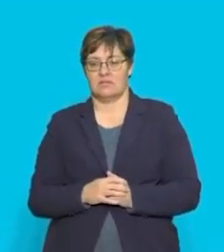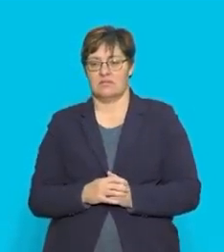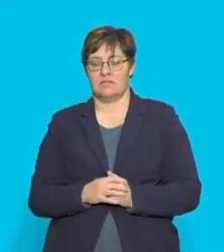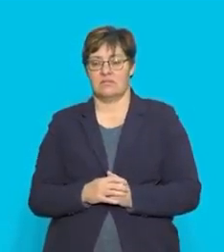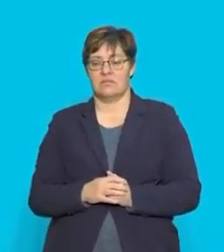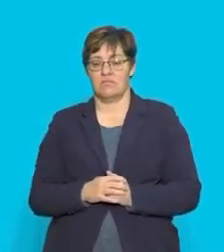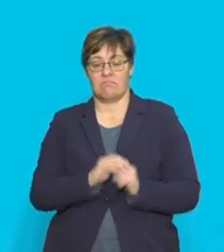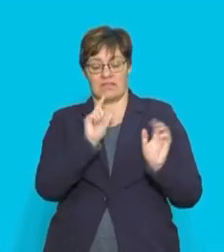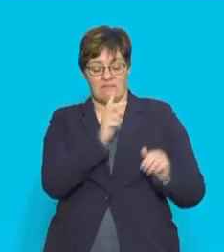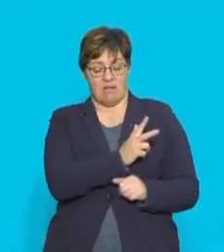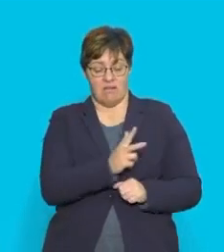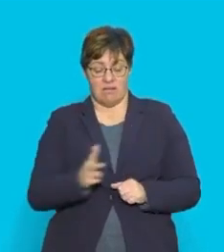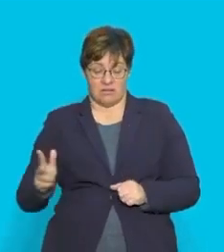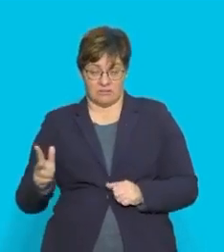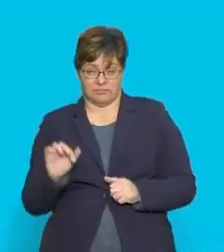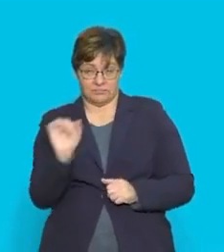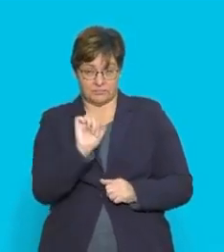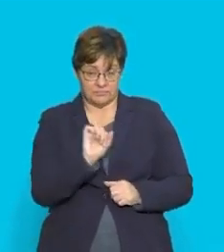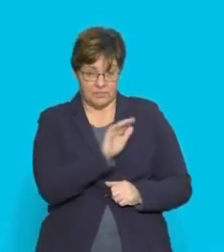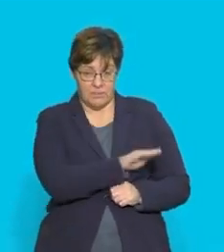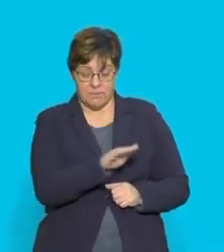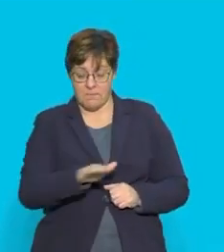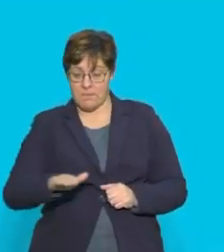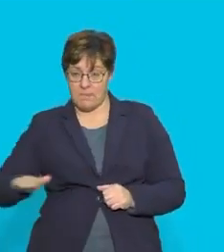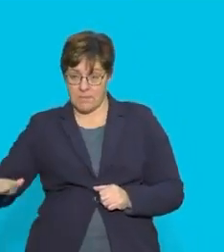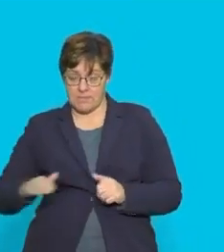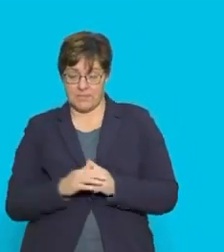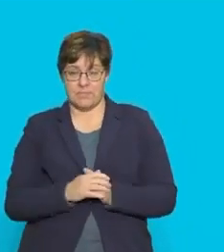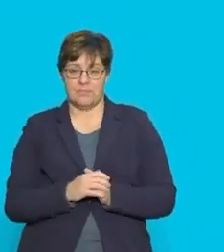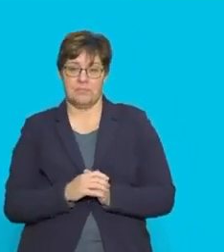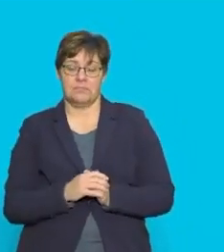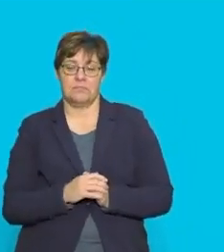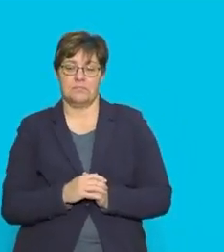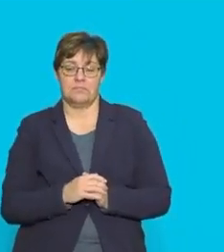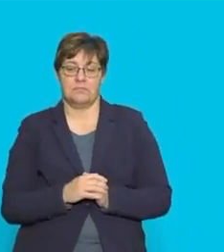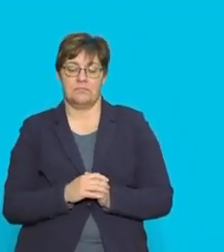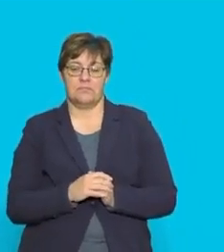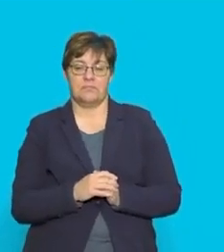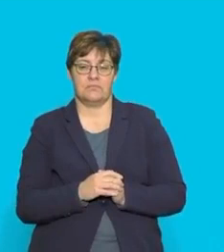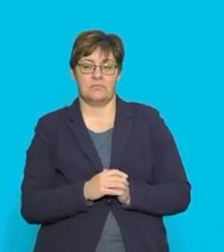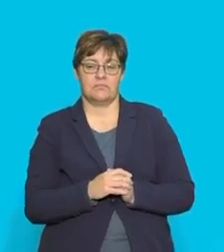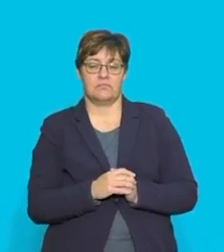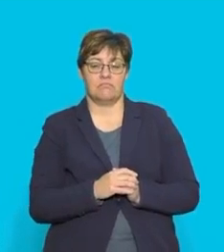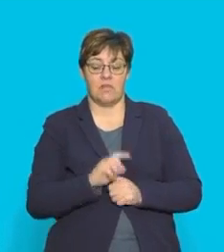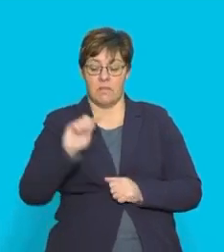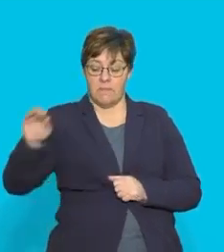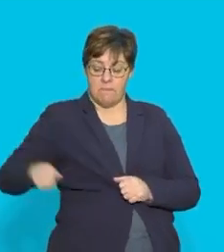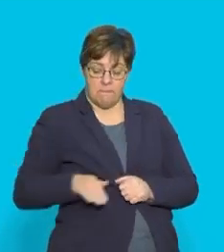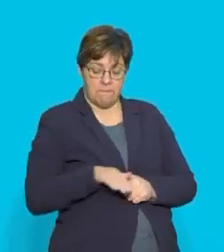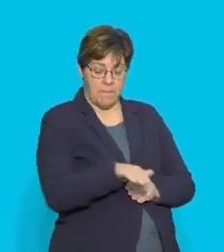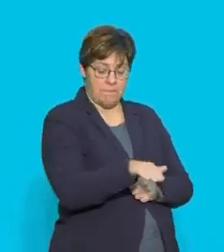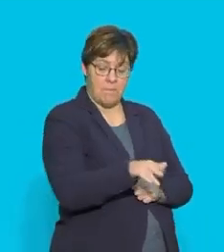7. So it's 1, 2, 3, 4, 5, 6, 7 cars. So if I park the first car there,